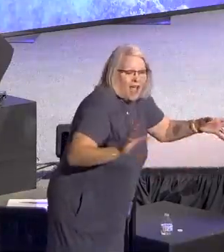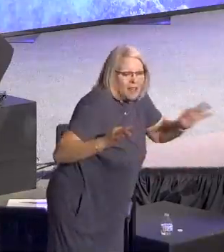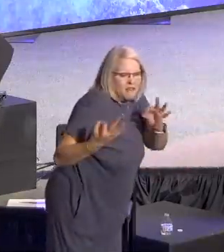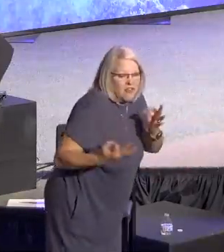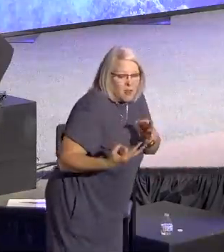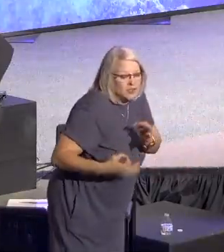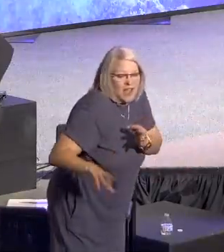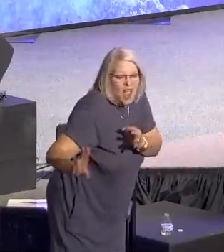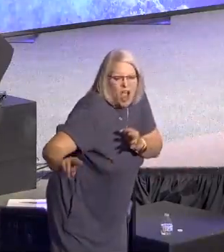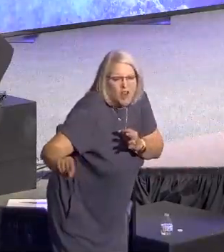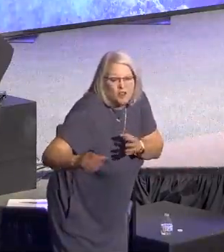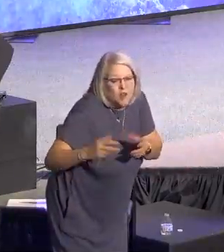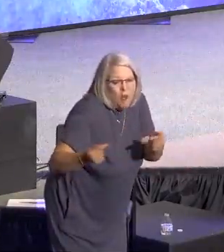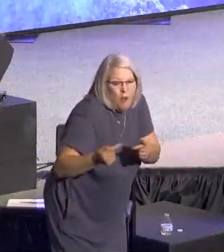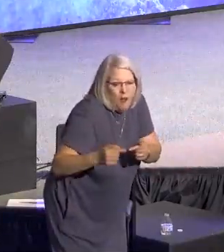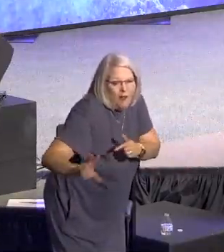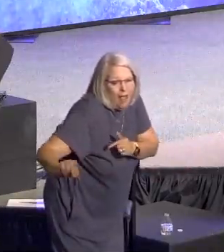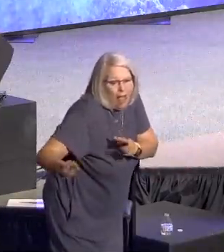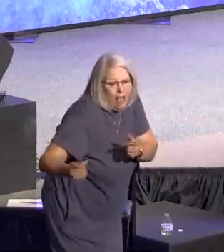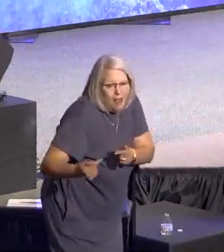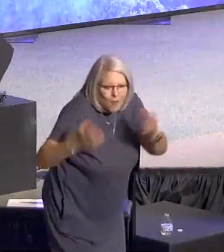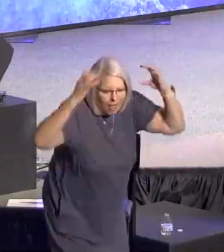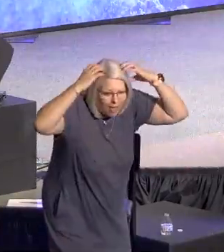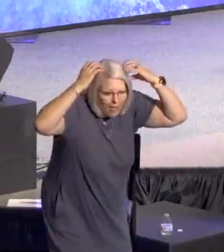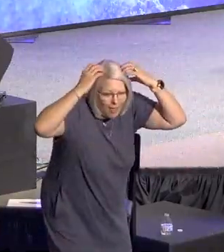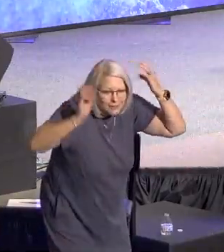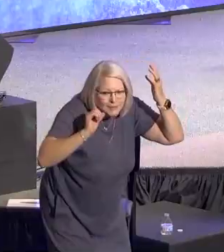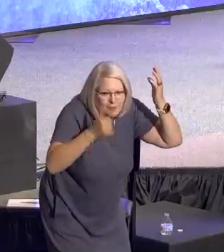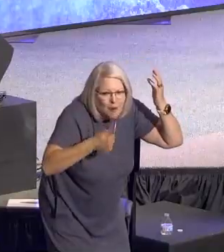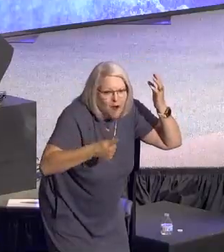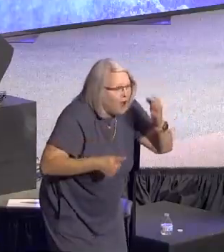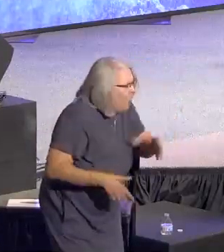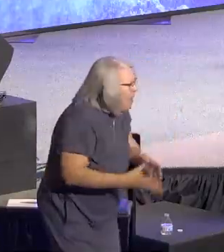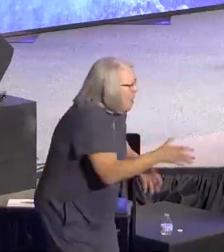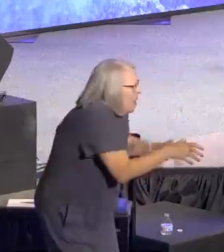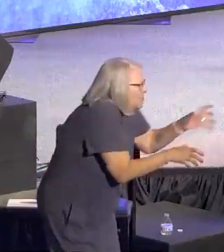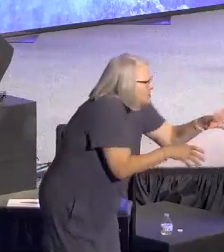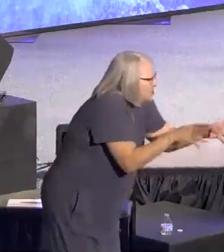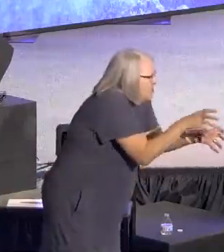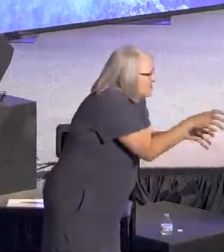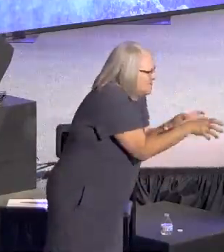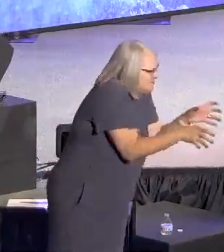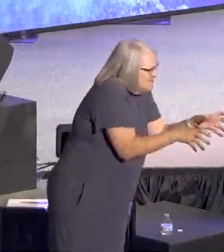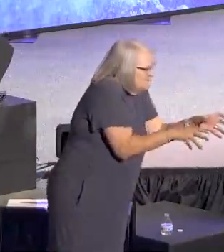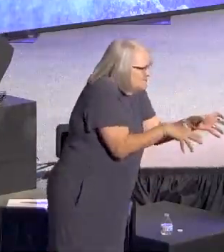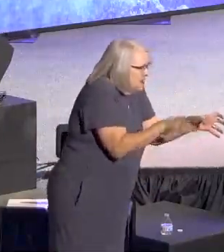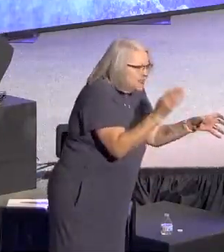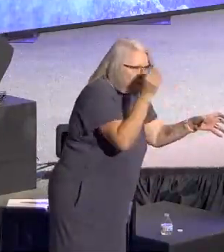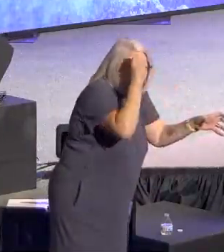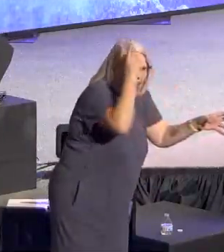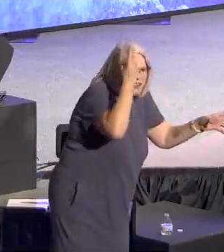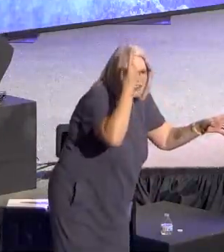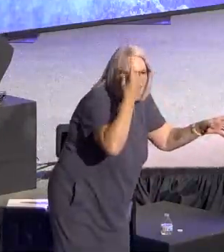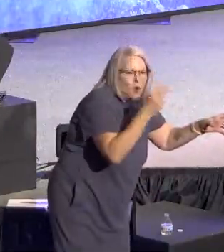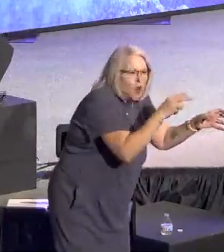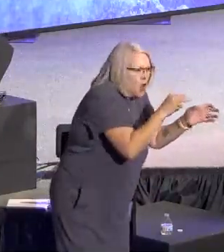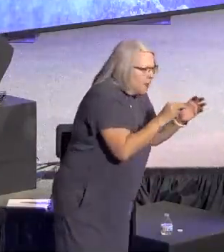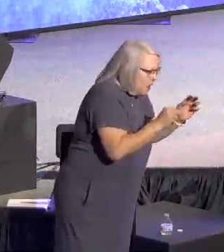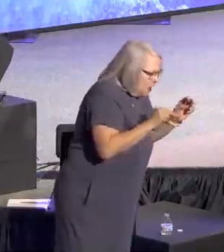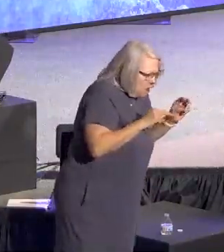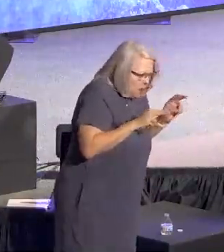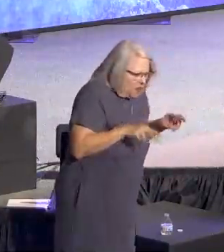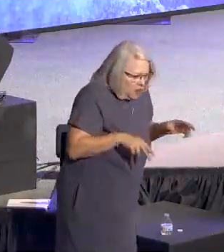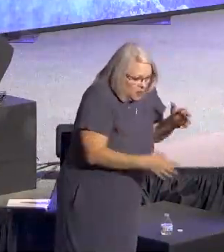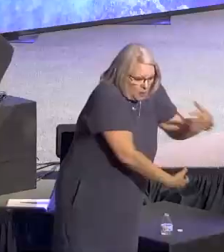because we're trying to go to Disney World tomorrow. So don't mess this up. I shimmied my way up that tree to realize once you got up there, man, it was a